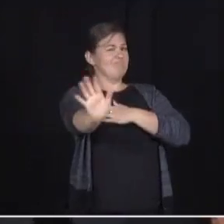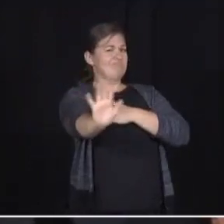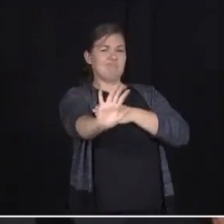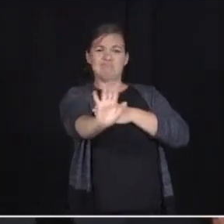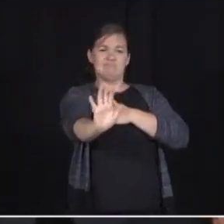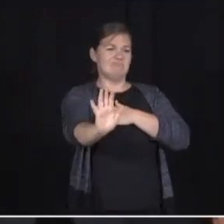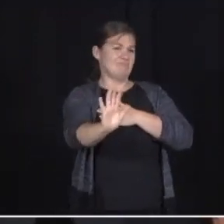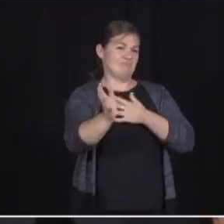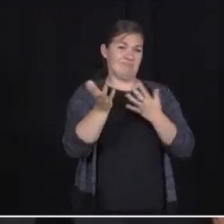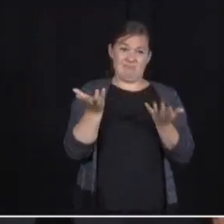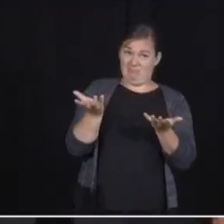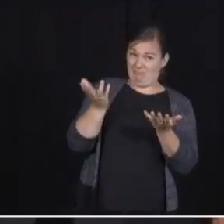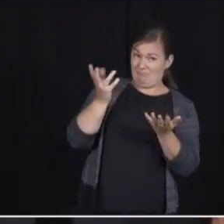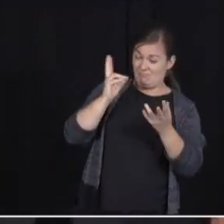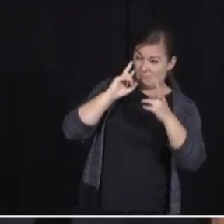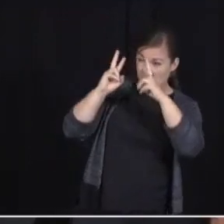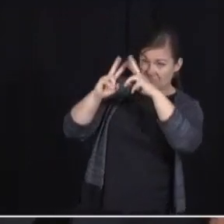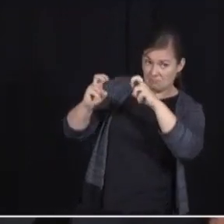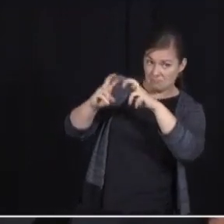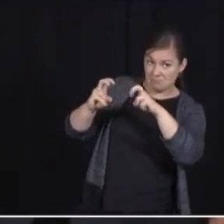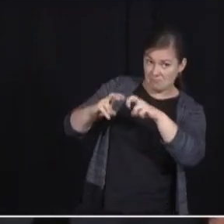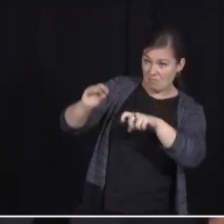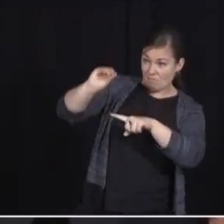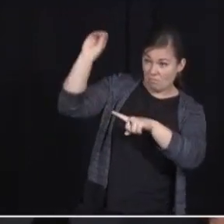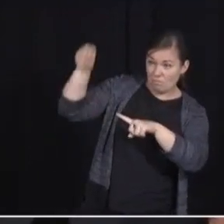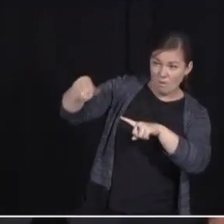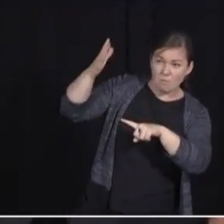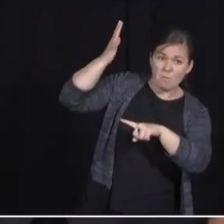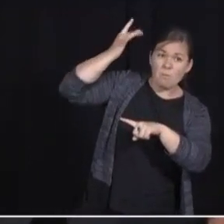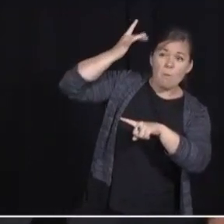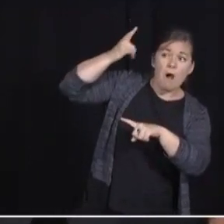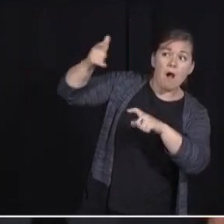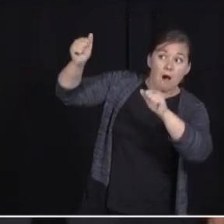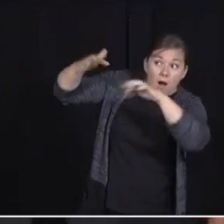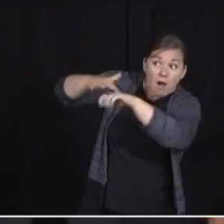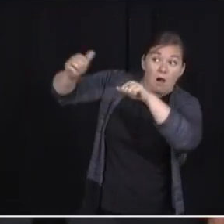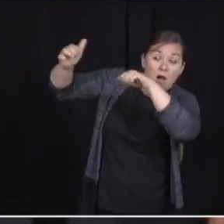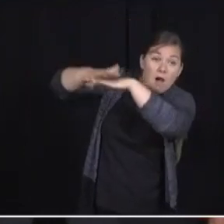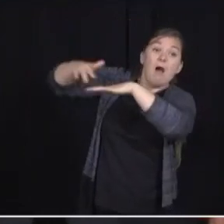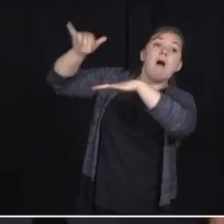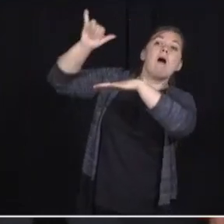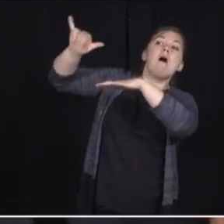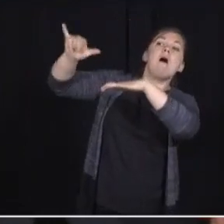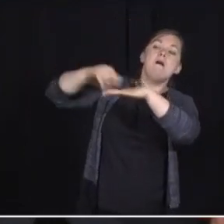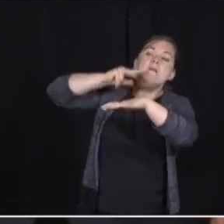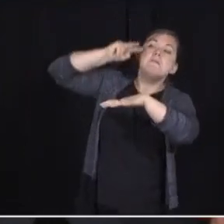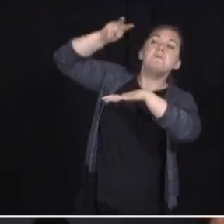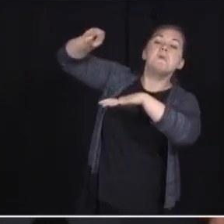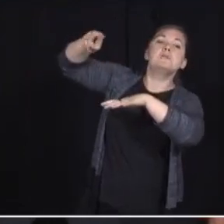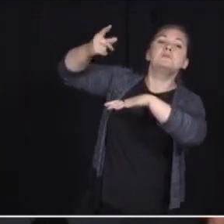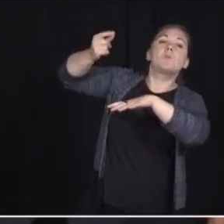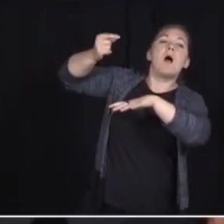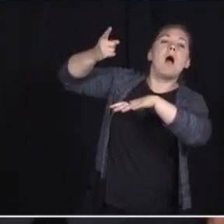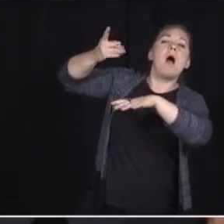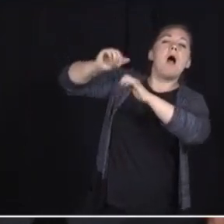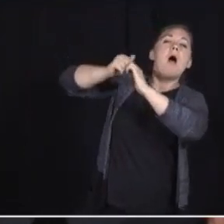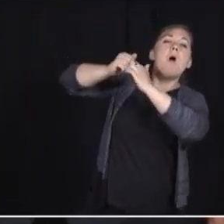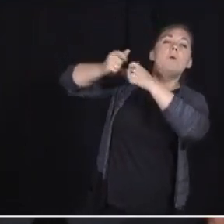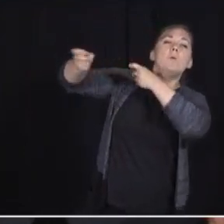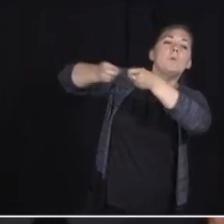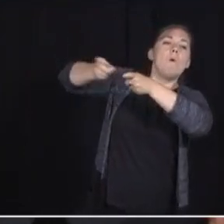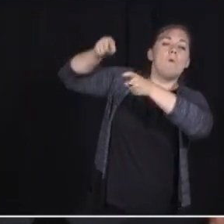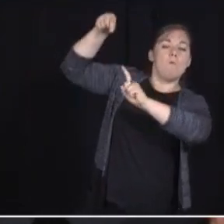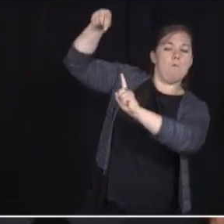Ottawa tells me that that in fact is still happening, we need to look at that. How can we mitigate that? But it would be too early to